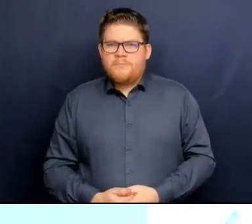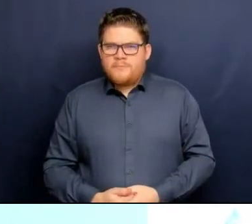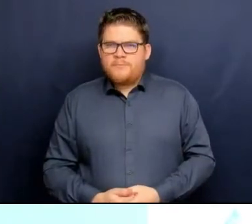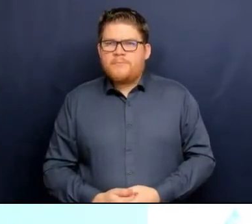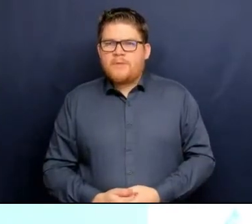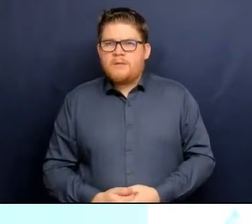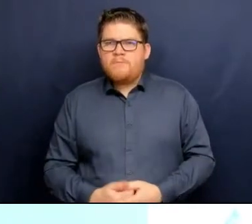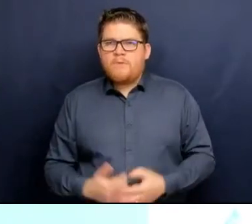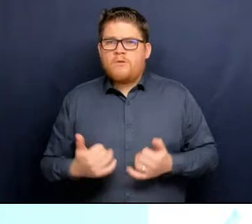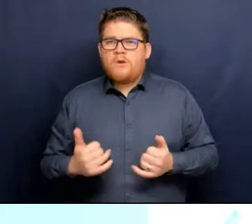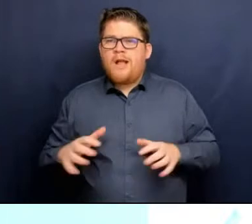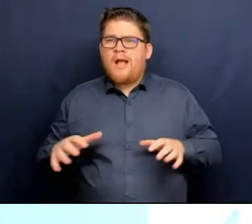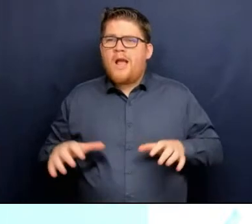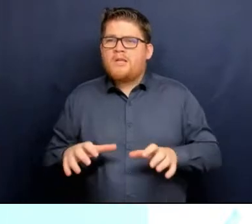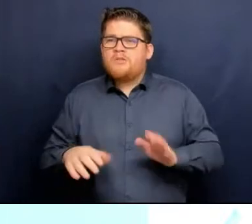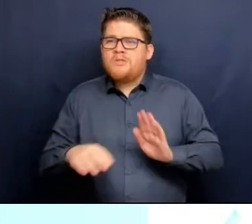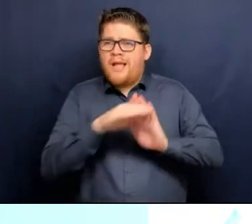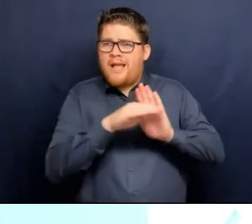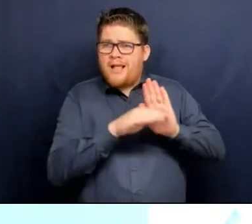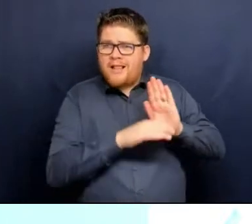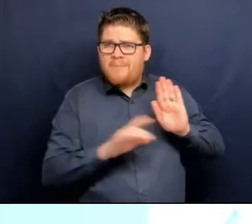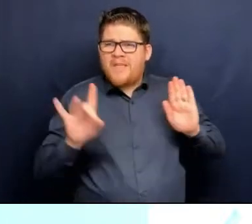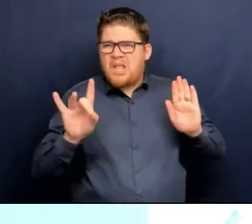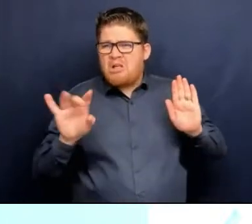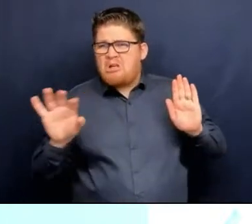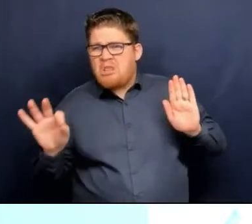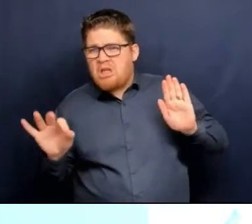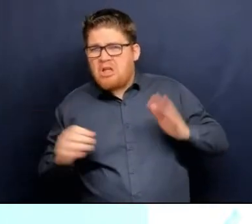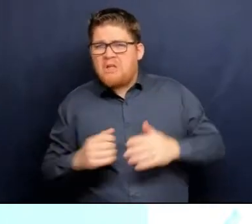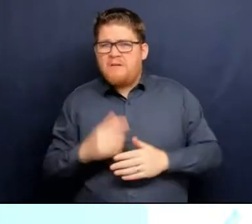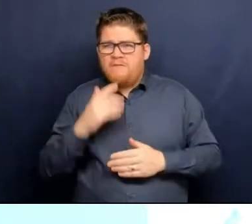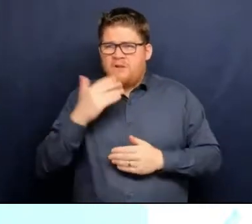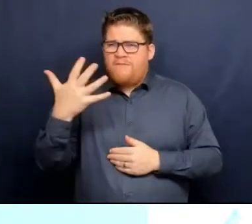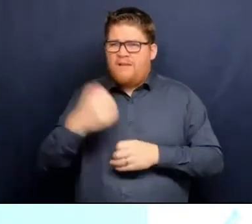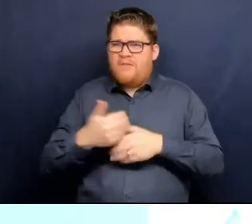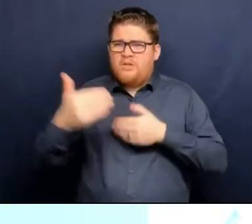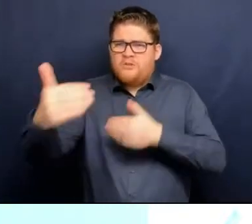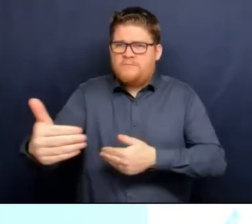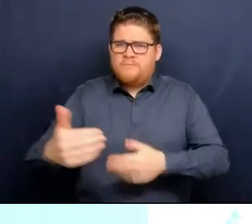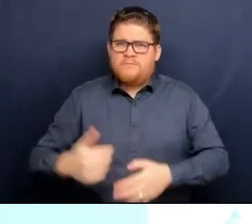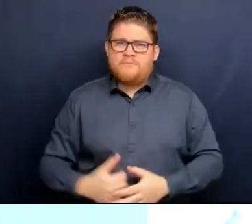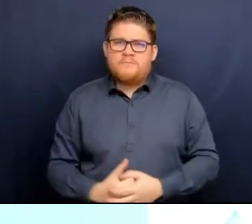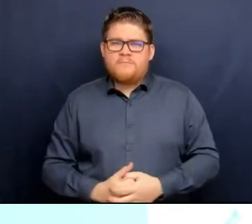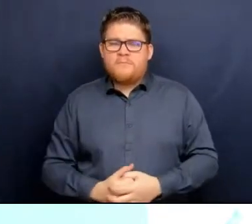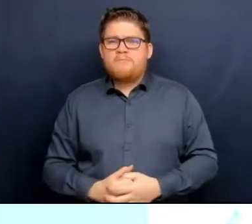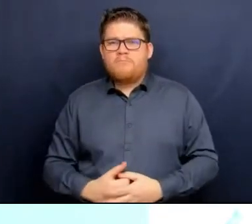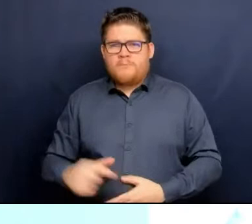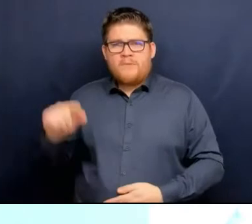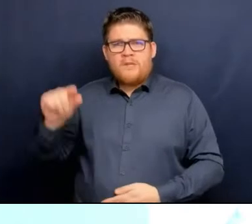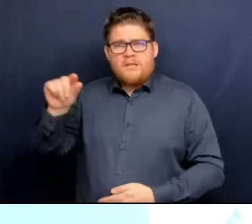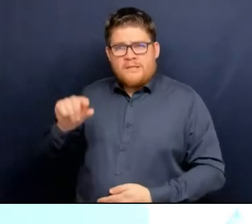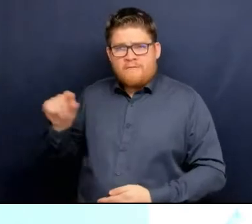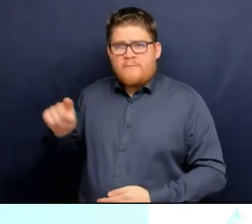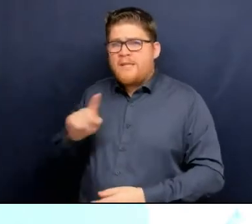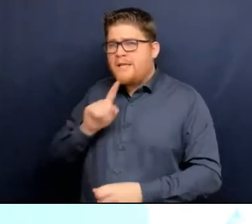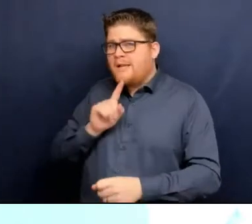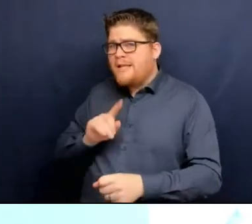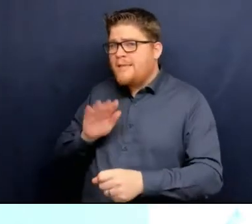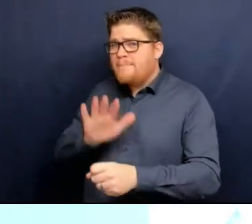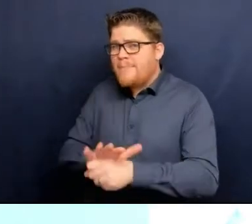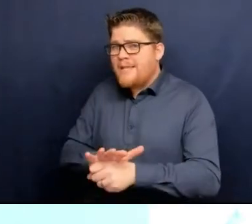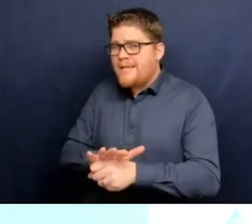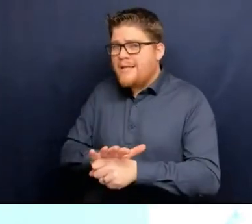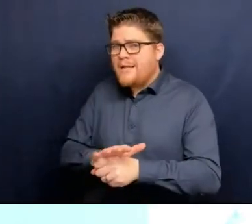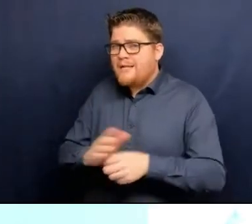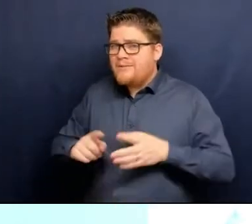plan 5 years, and my understanding is the government's commitment is to initiate action on all of these by then, but